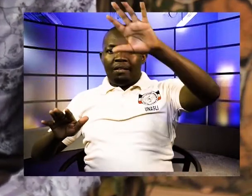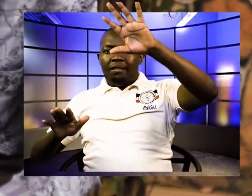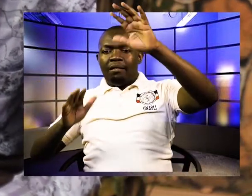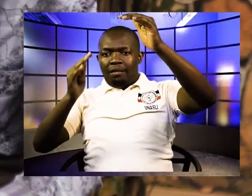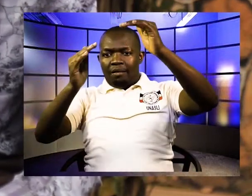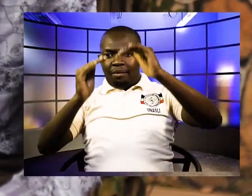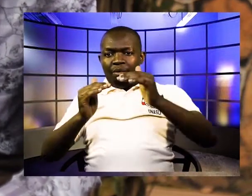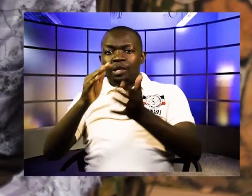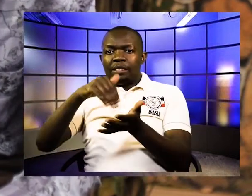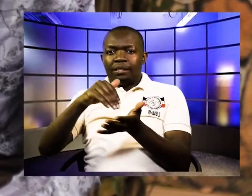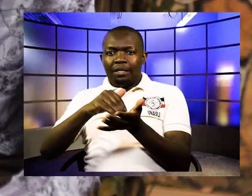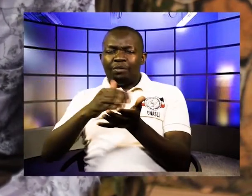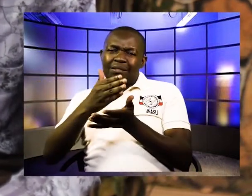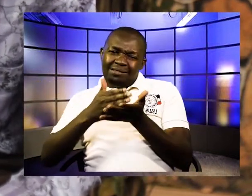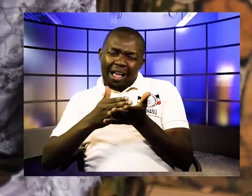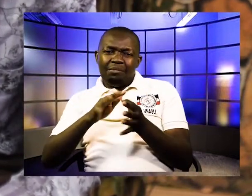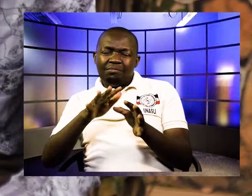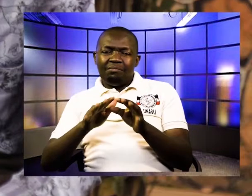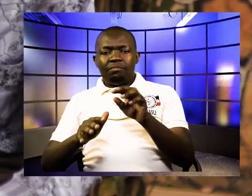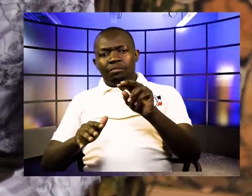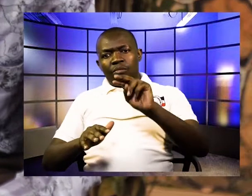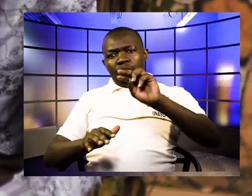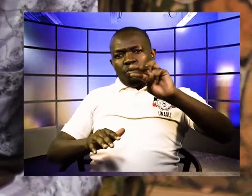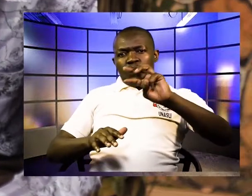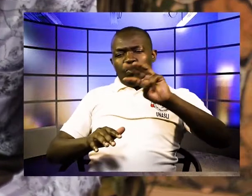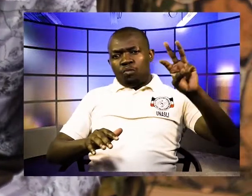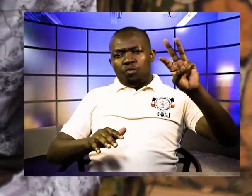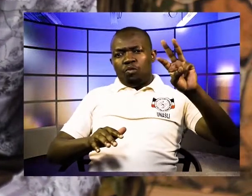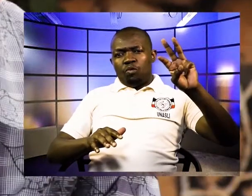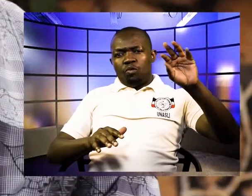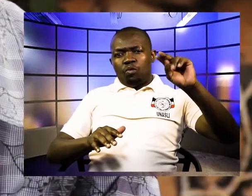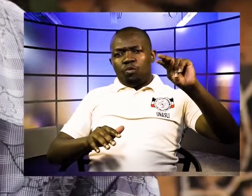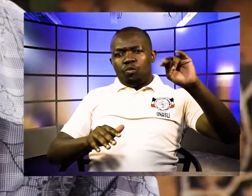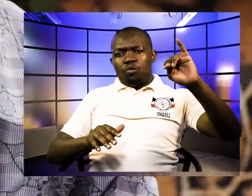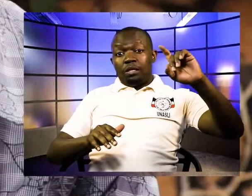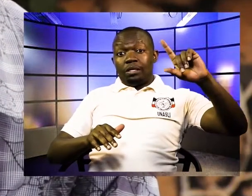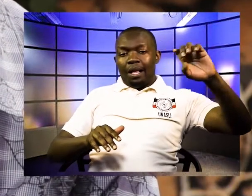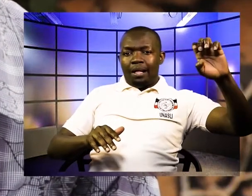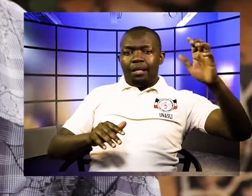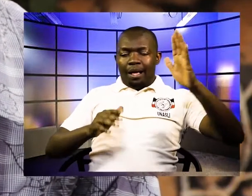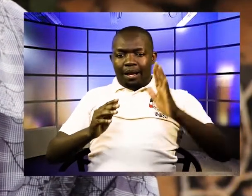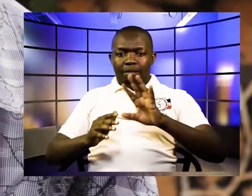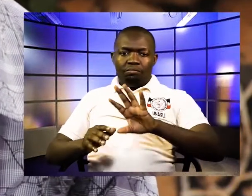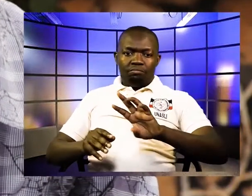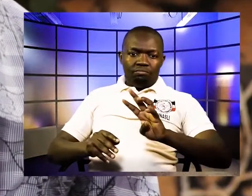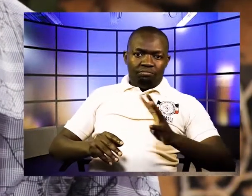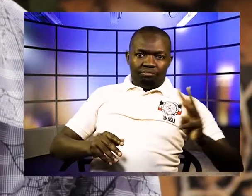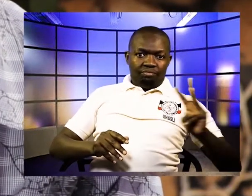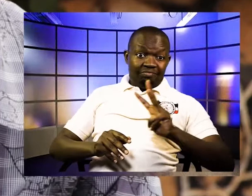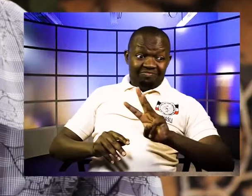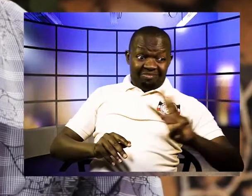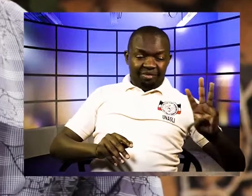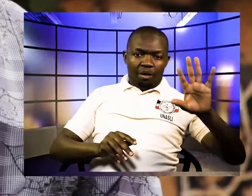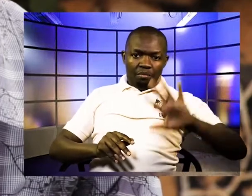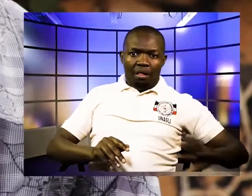some parts of West Nile and Western Uganda. And basically, we target